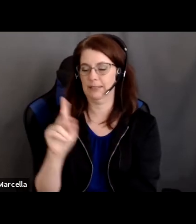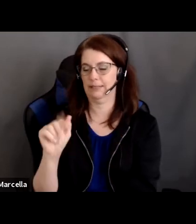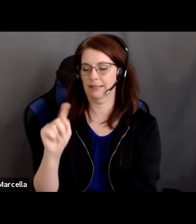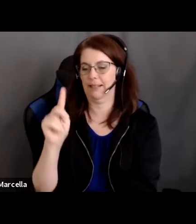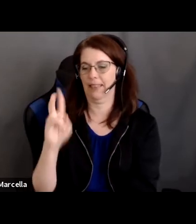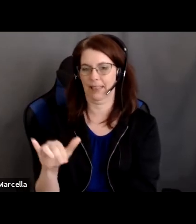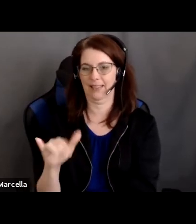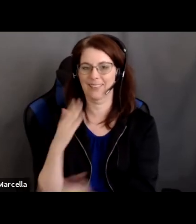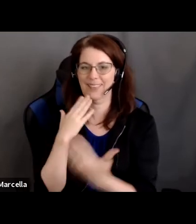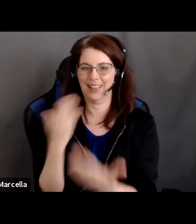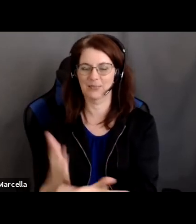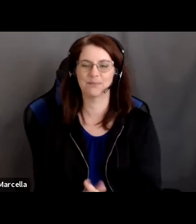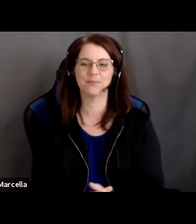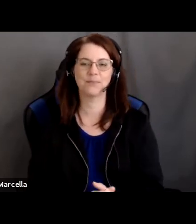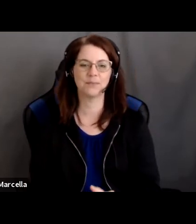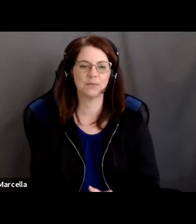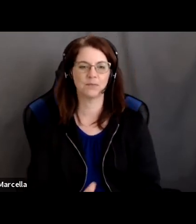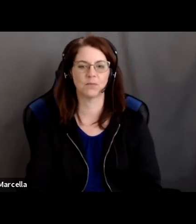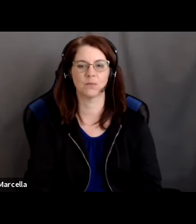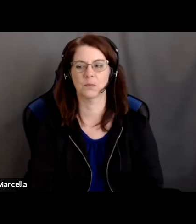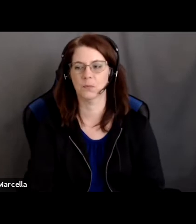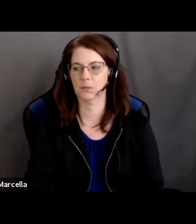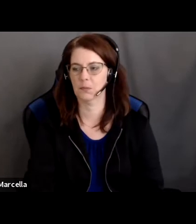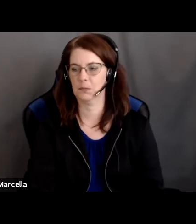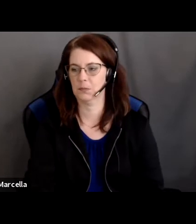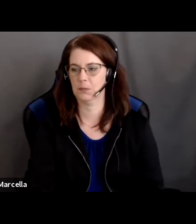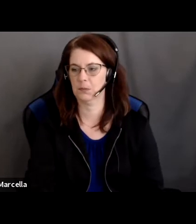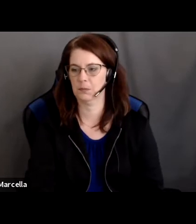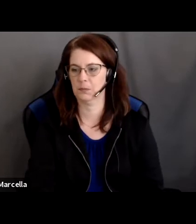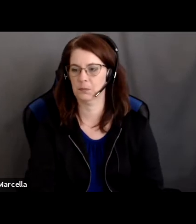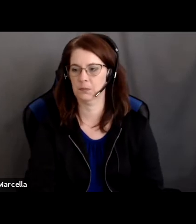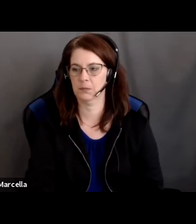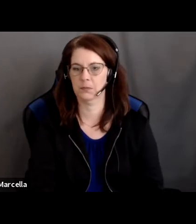you. Thank you.